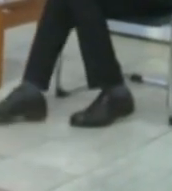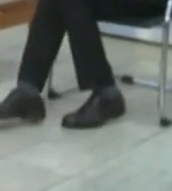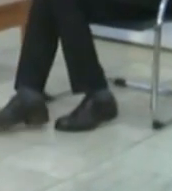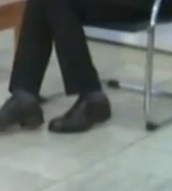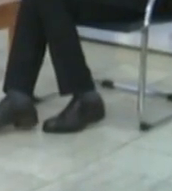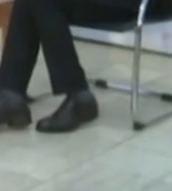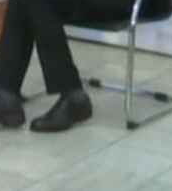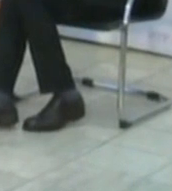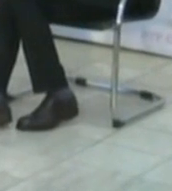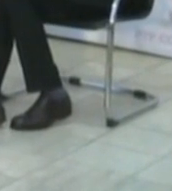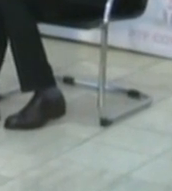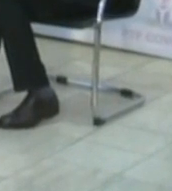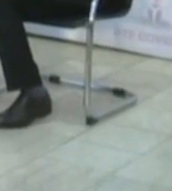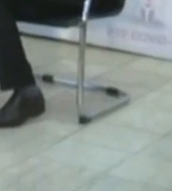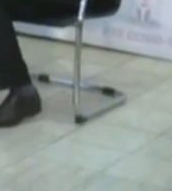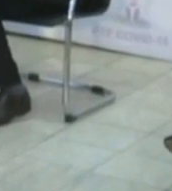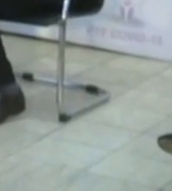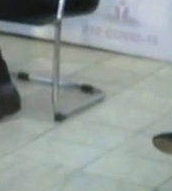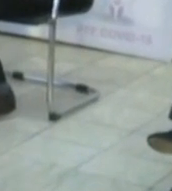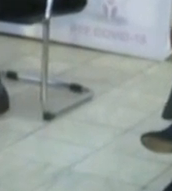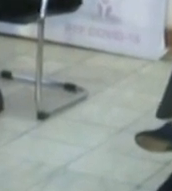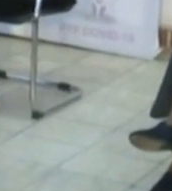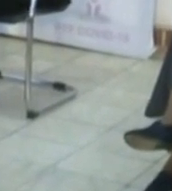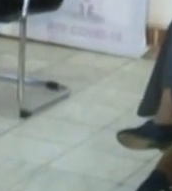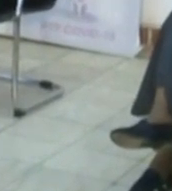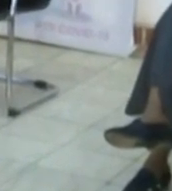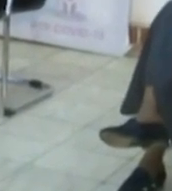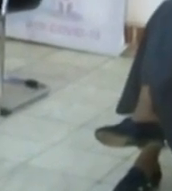Affairs so that she can go and attend to other matters.